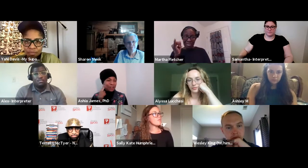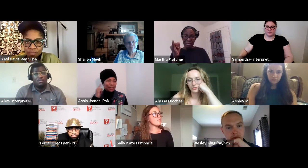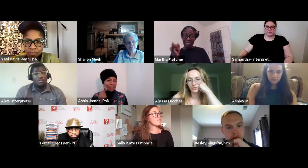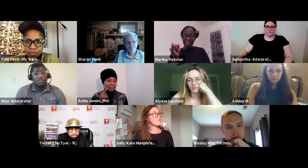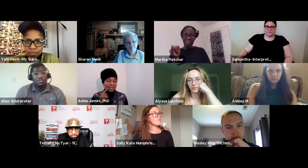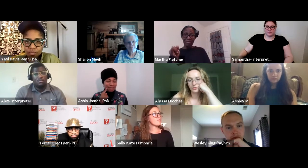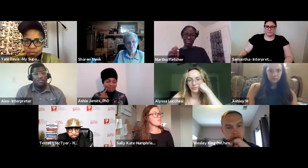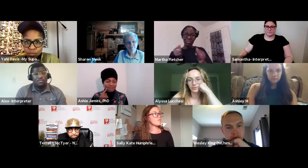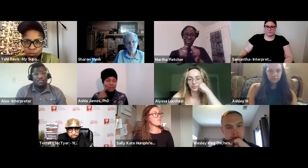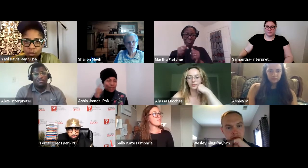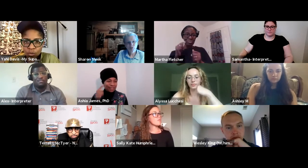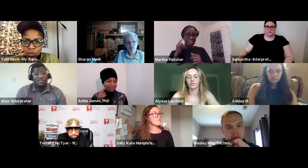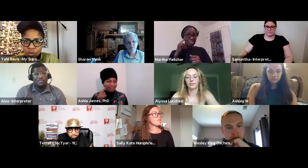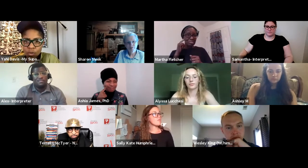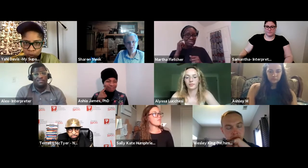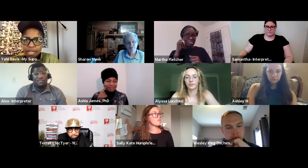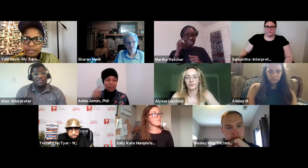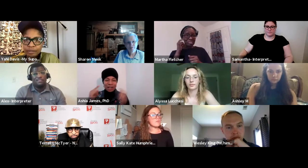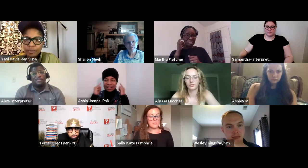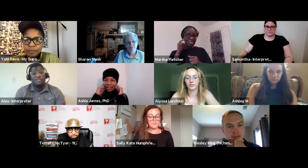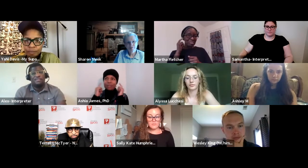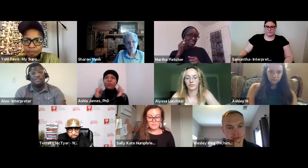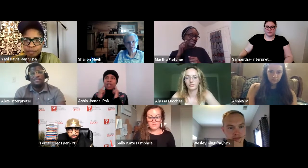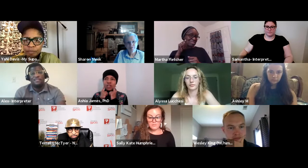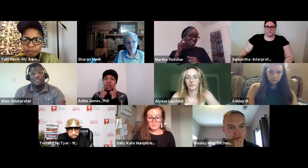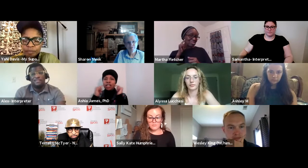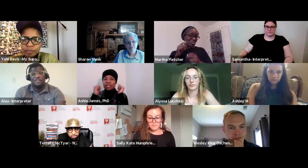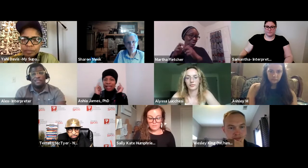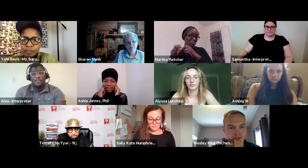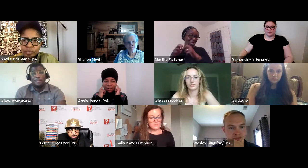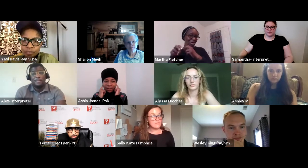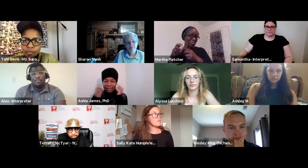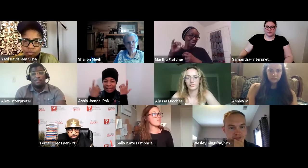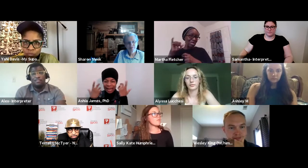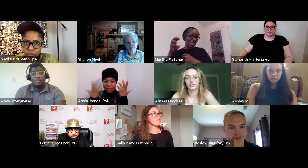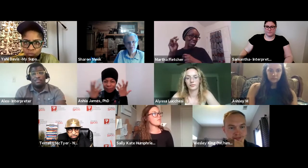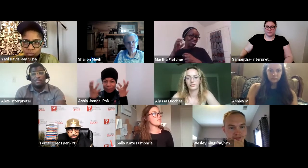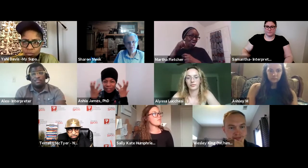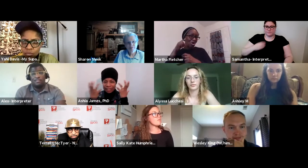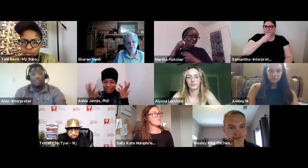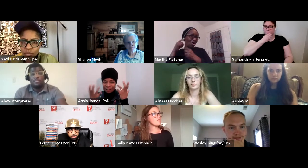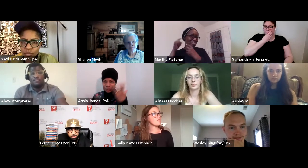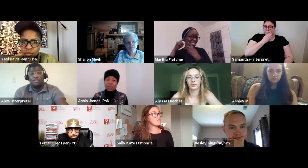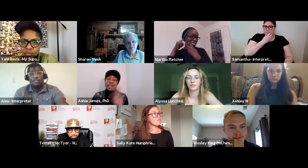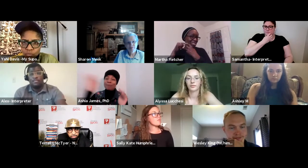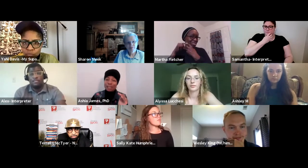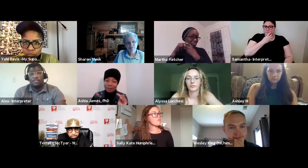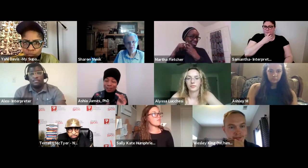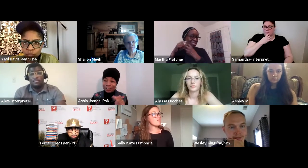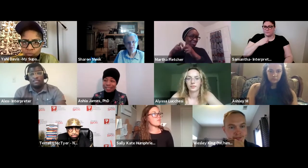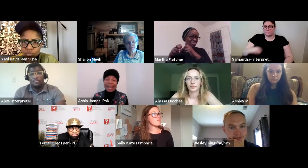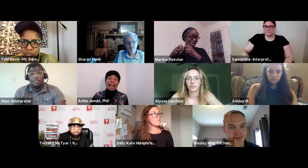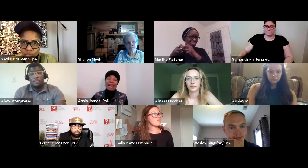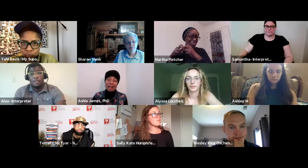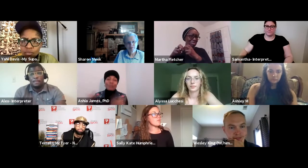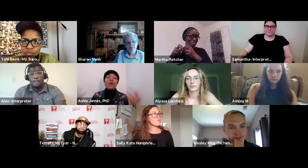mandibular joint, where the jaws and the ears, like I have inflammation in the ears. So on top of the hearing